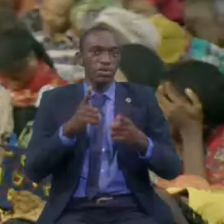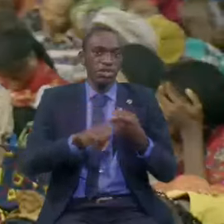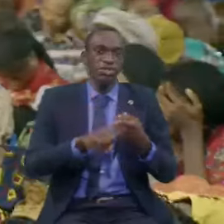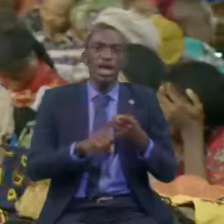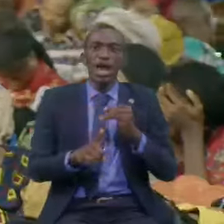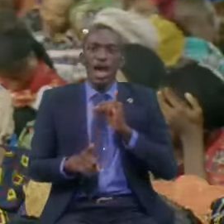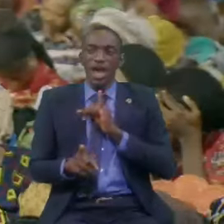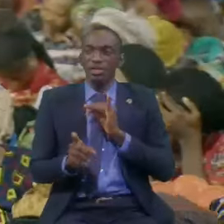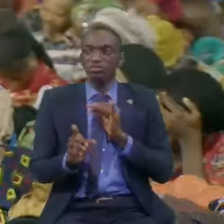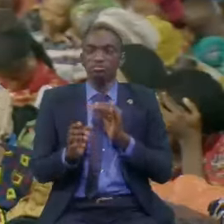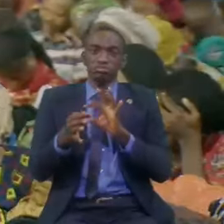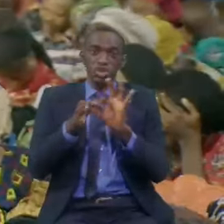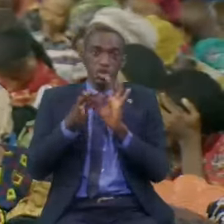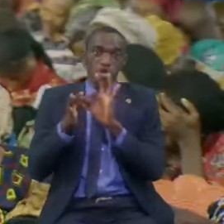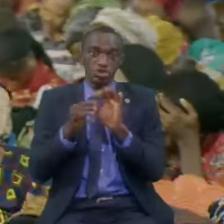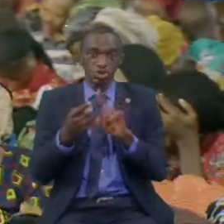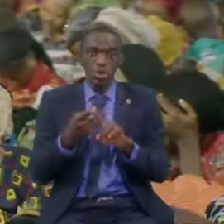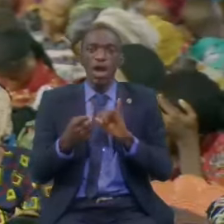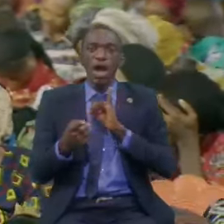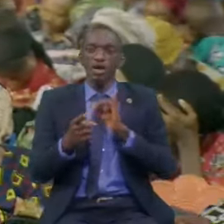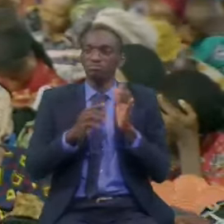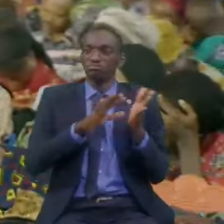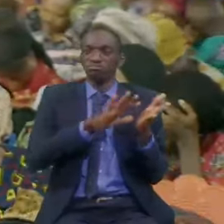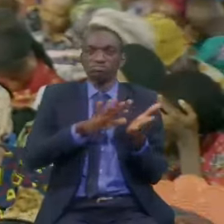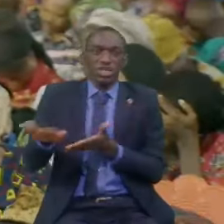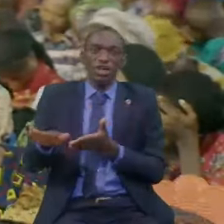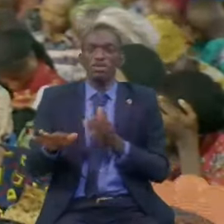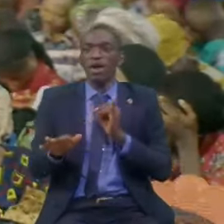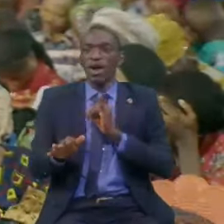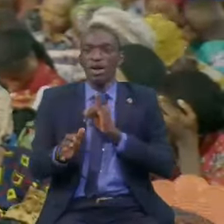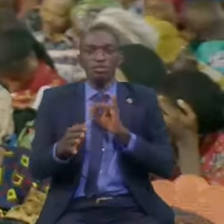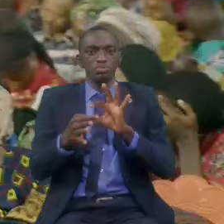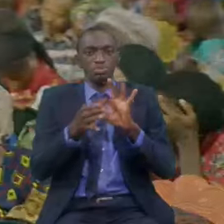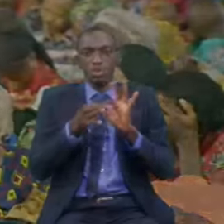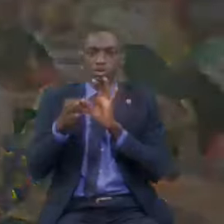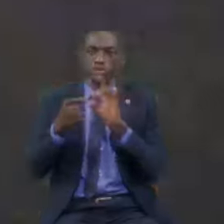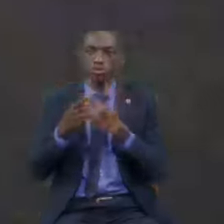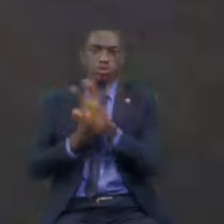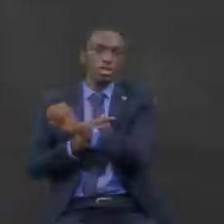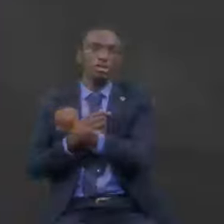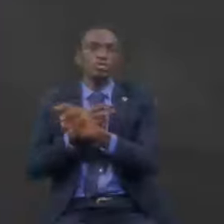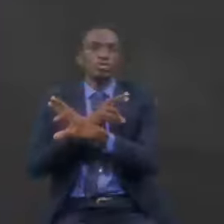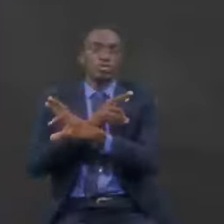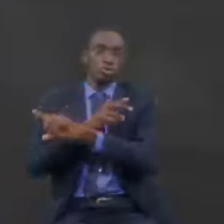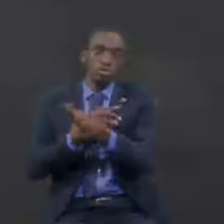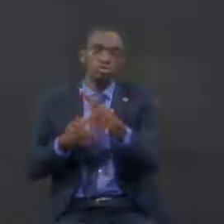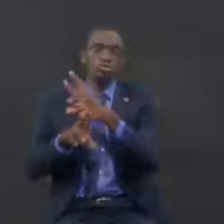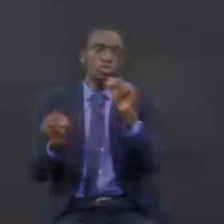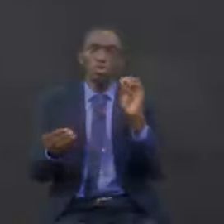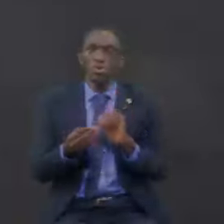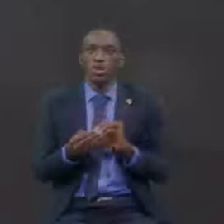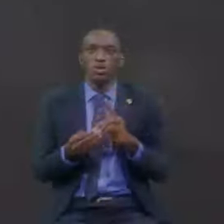out, I belong to that gang no more. The hurt, the